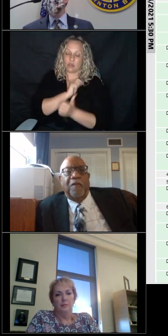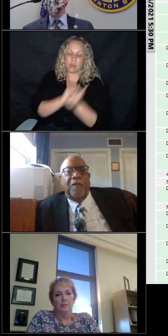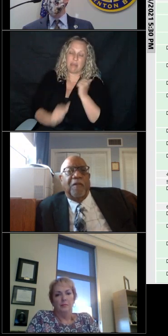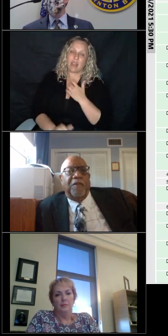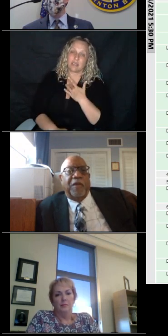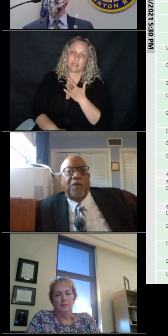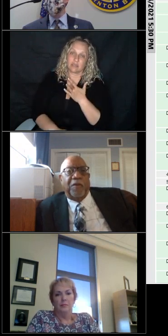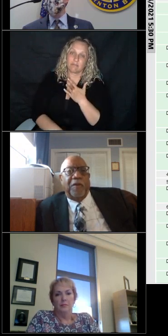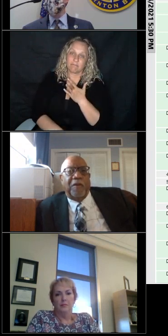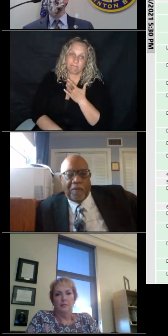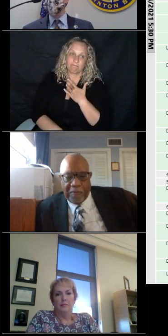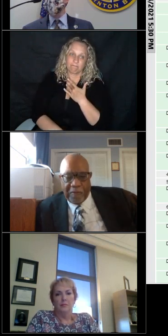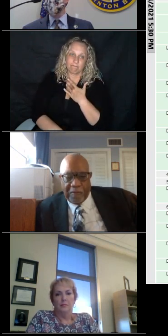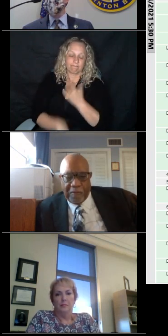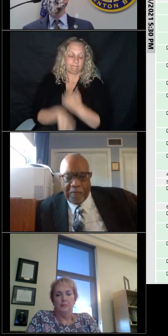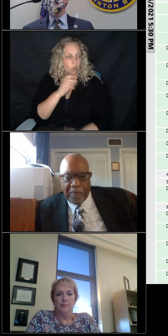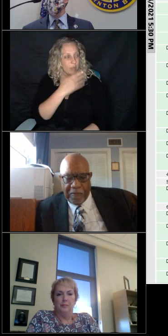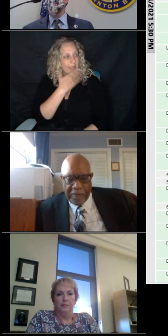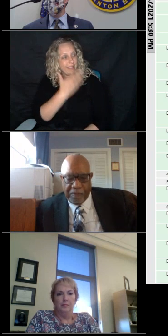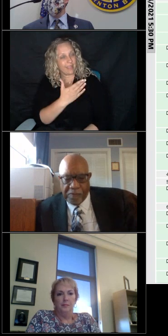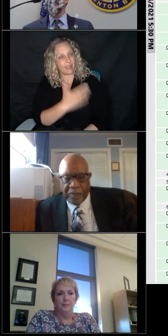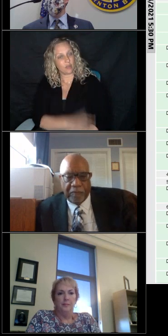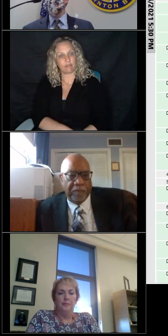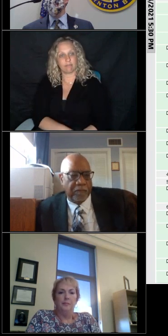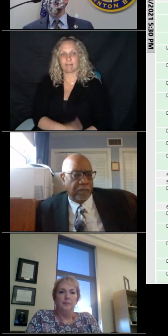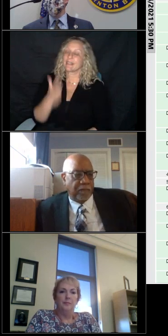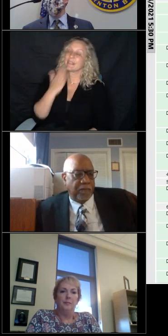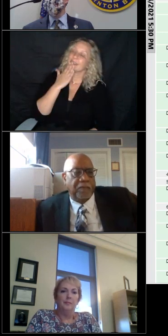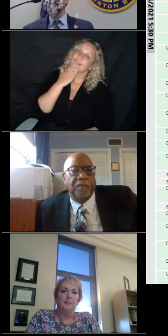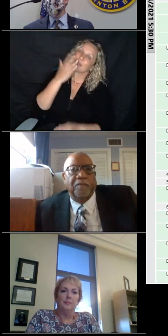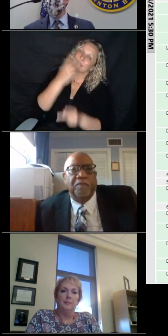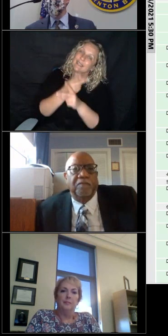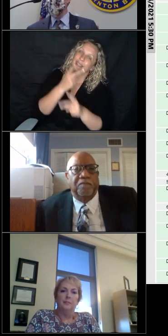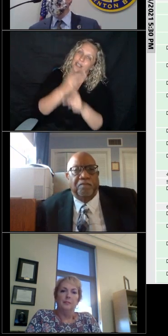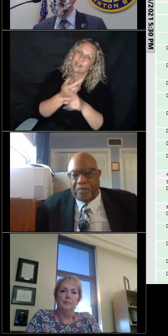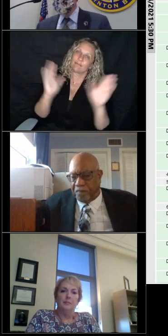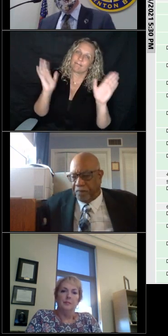Okay. Thank you, Laura. Thank you. Take care.